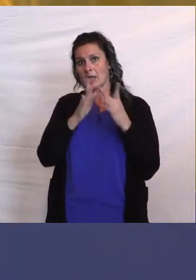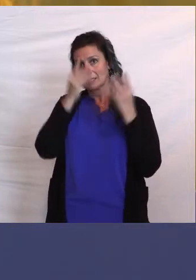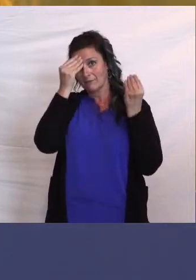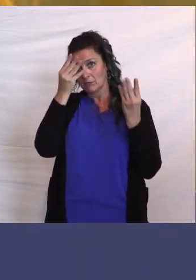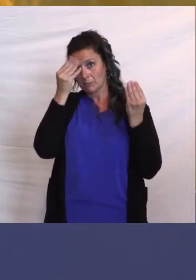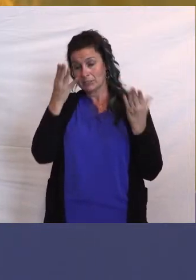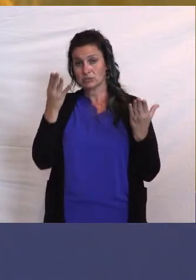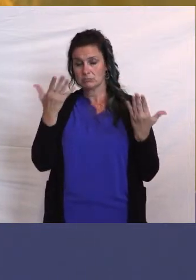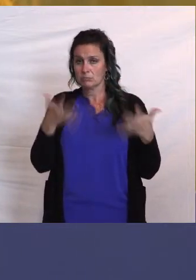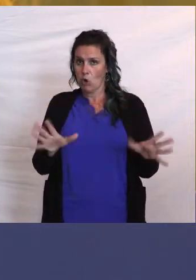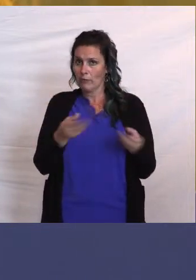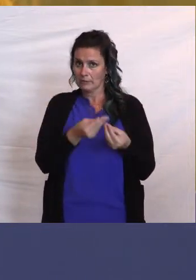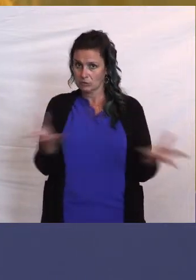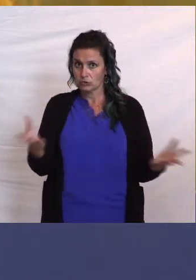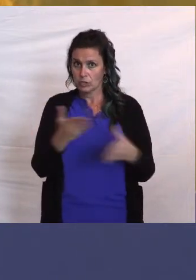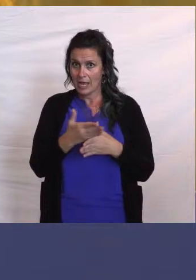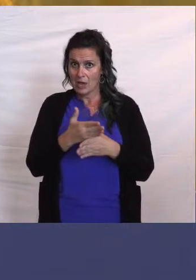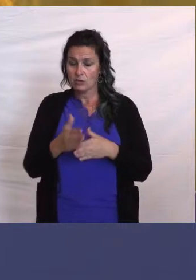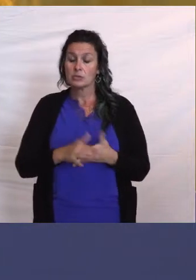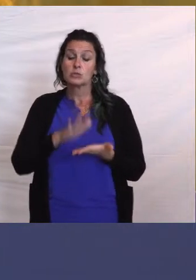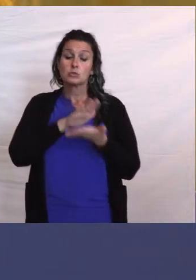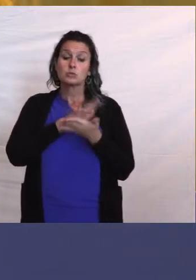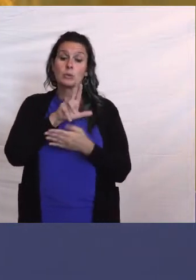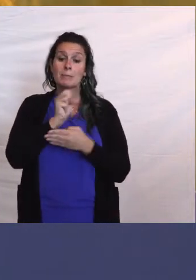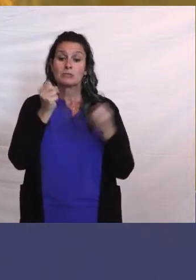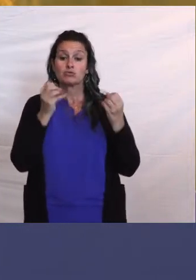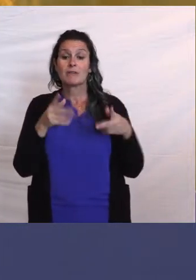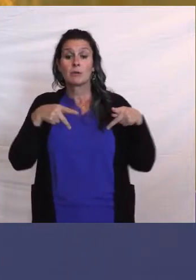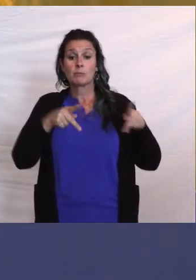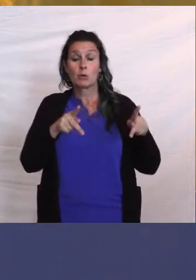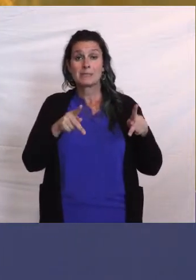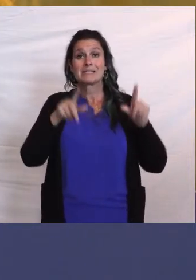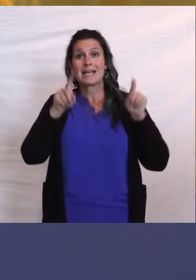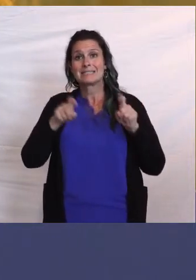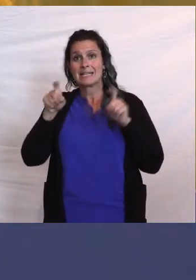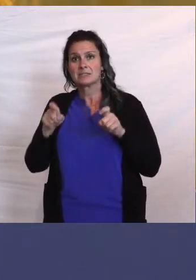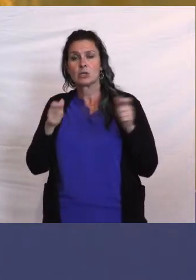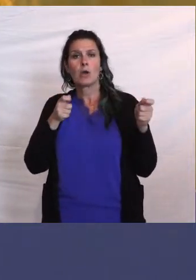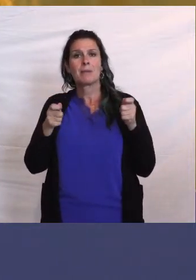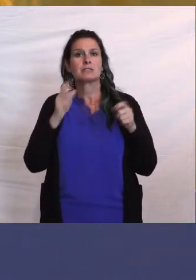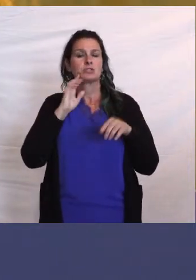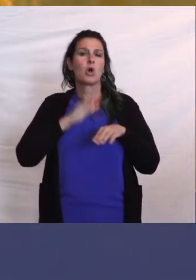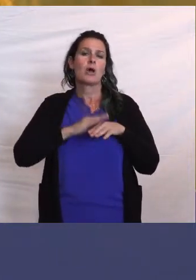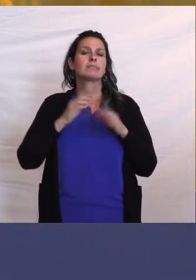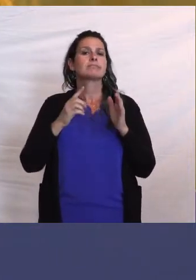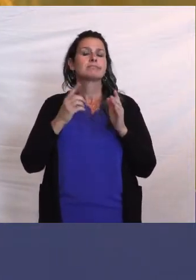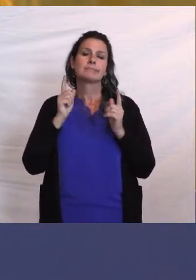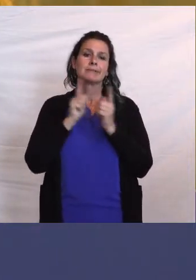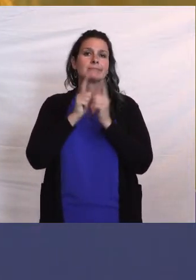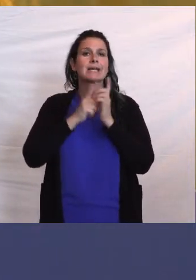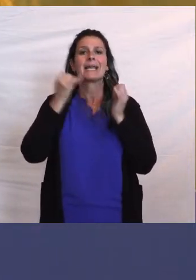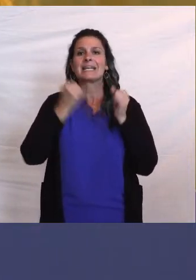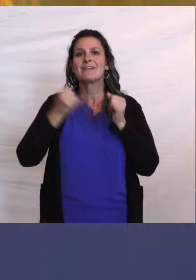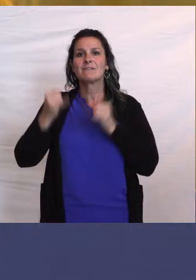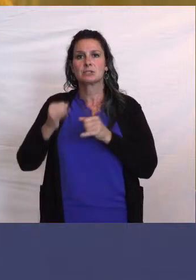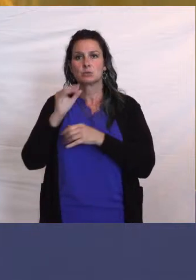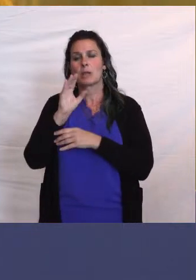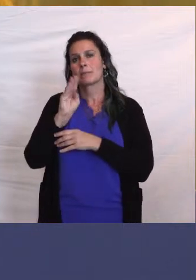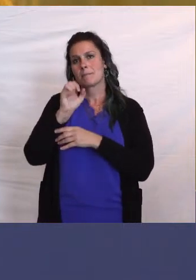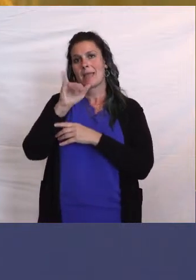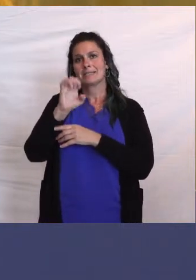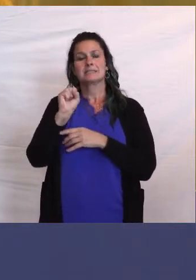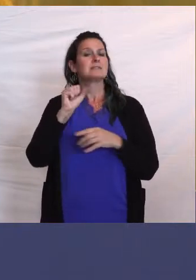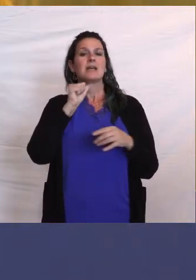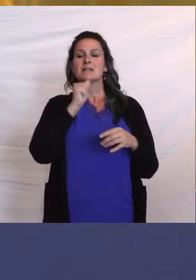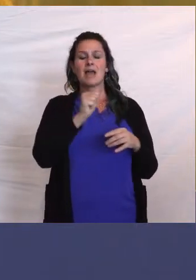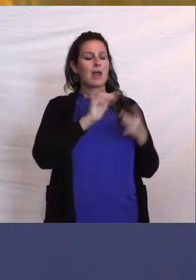by now. School bus driver permits and testing are managed on a concierge basis outside the online